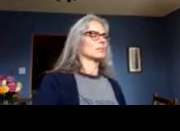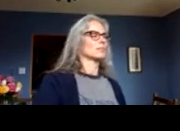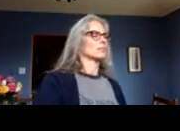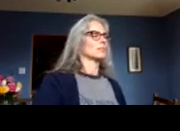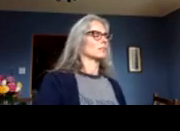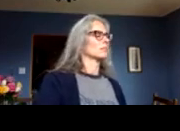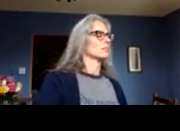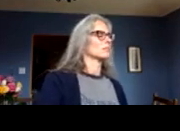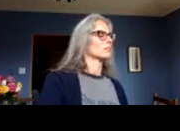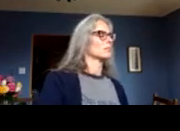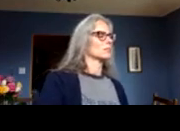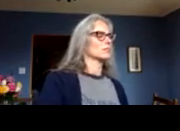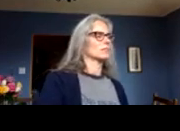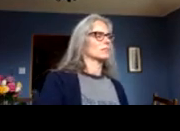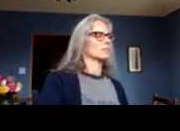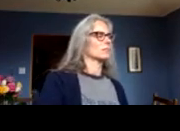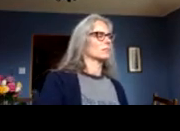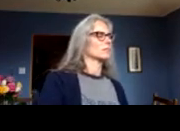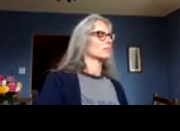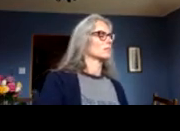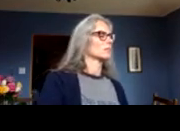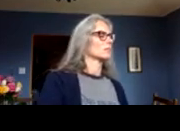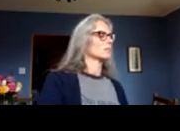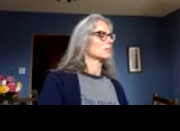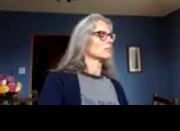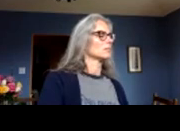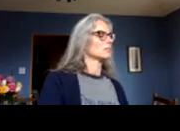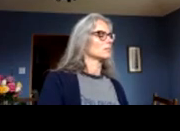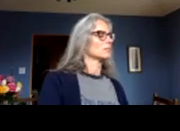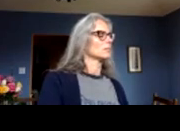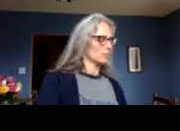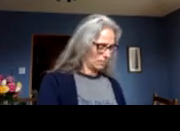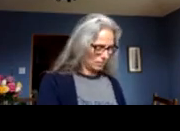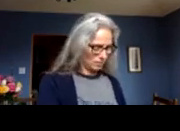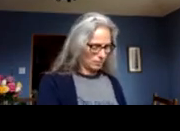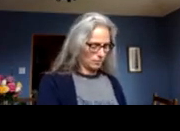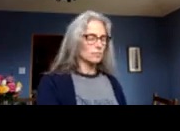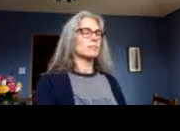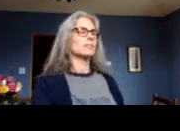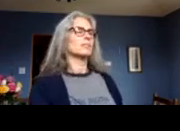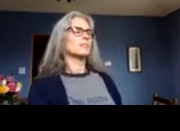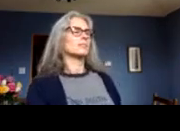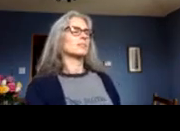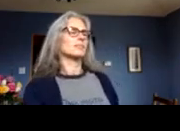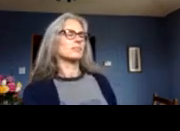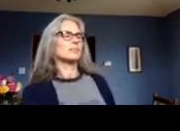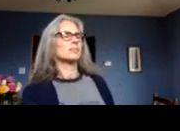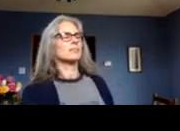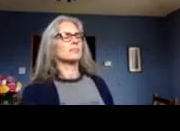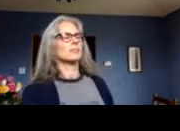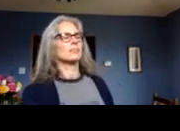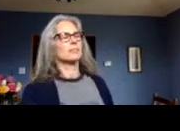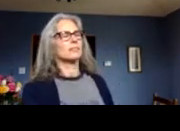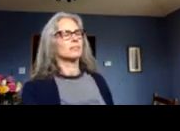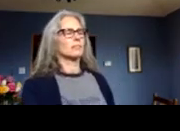sharing options if you're using Google Tools. So some of you were in my earlier session talking about different ways to use some Google Tools. We